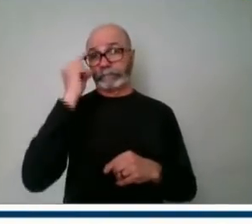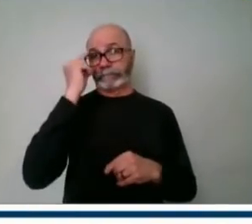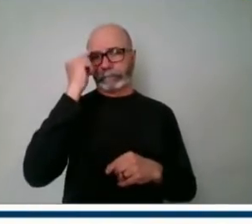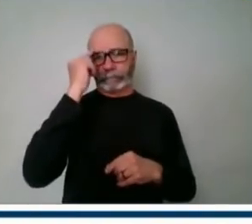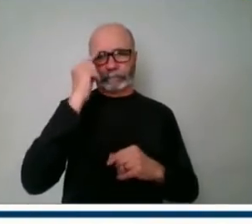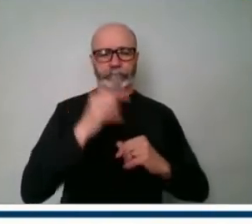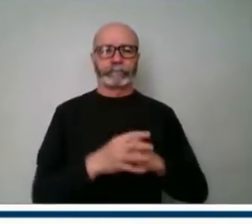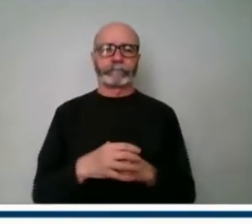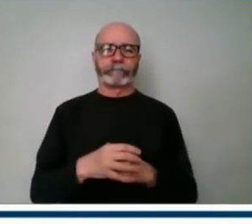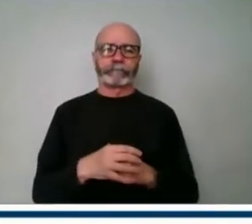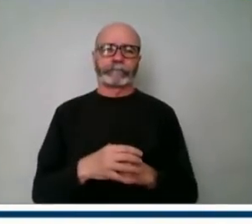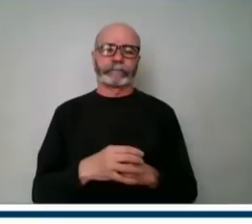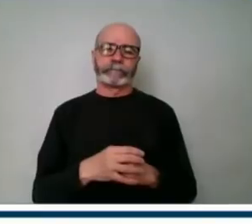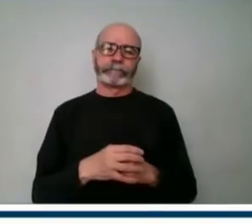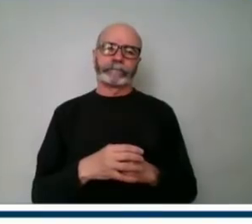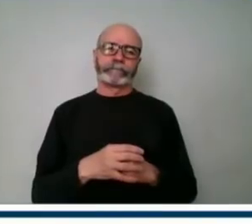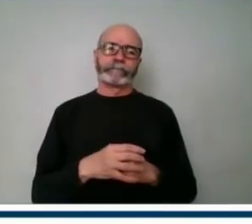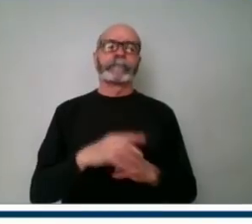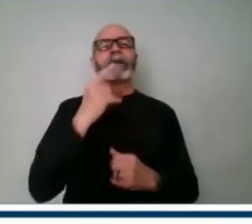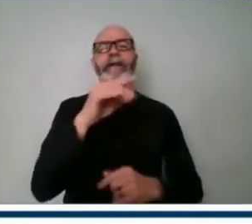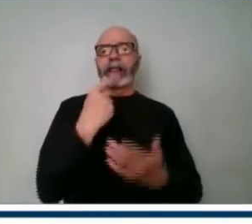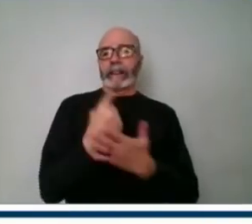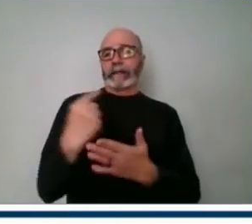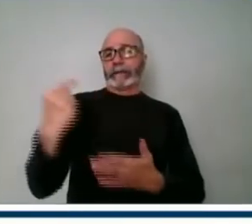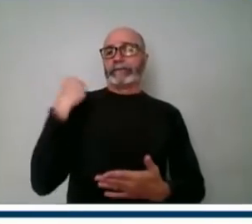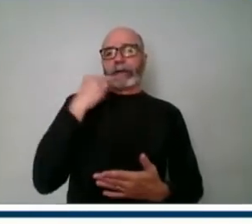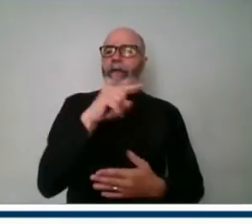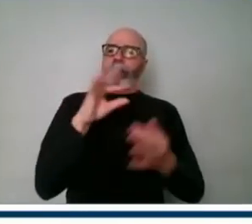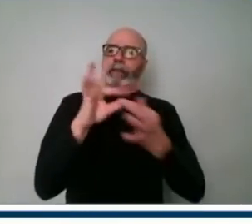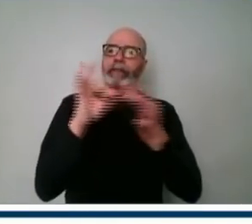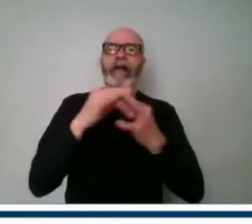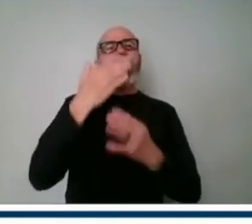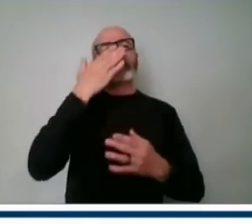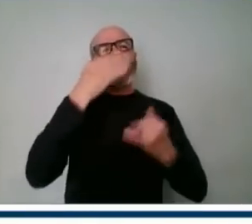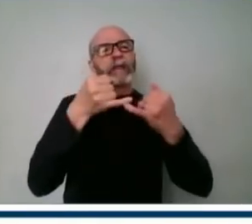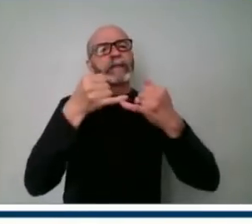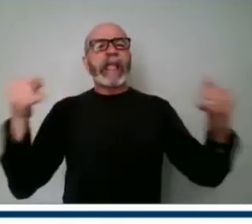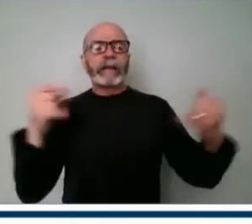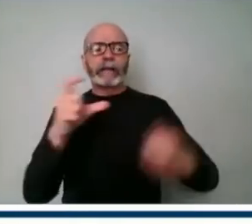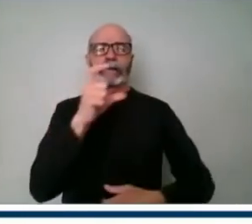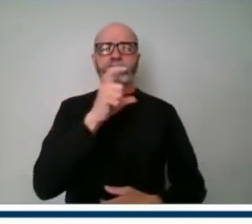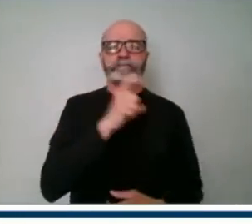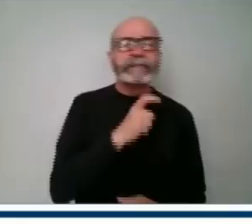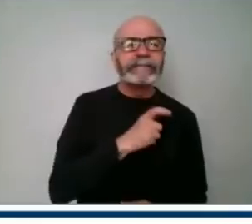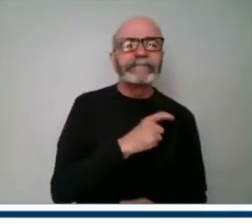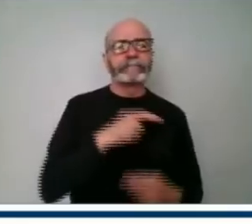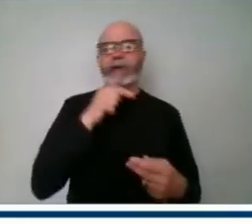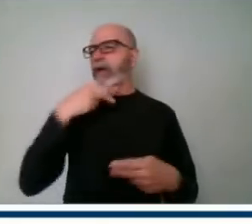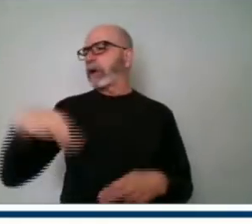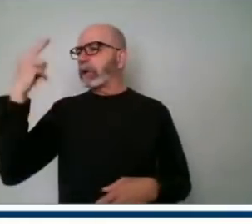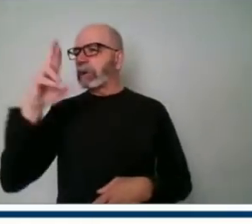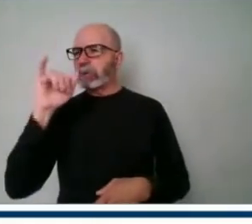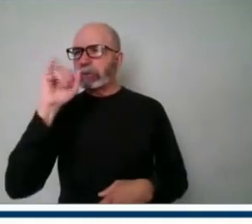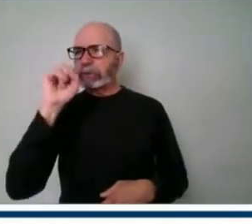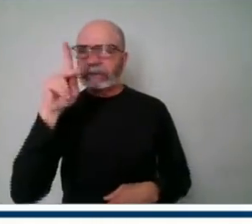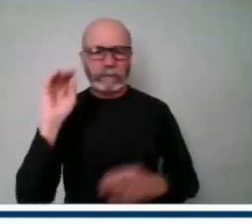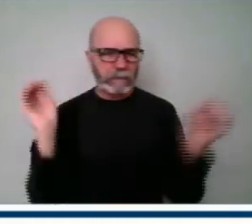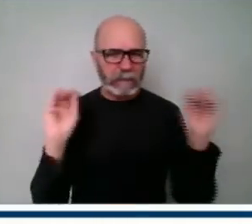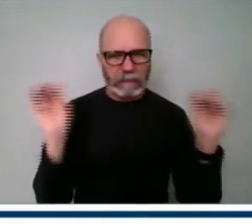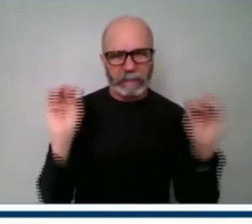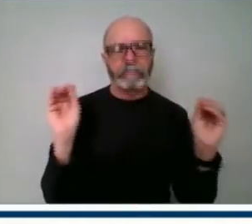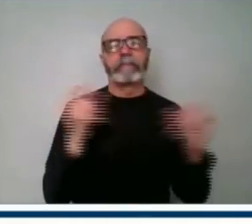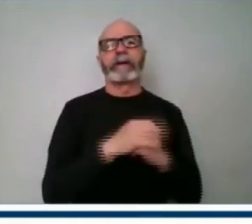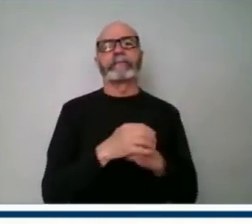saying that frontline officers are not at a higher risk. So we were in conversation with police. We were for a number of weeks. I was involved with